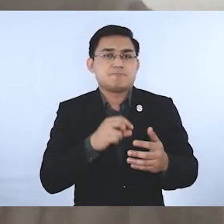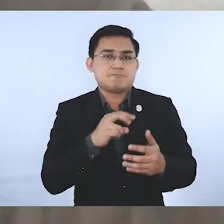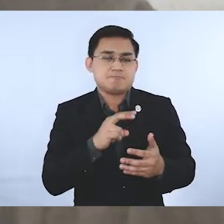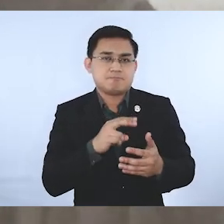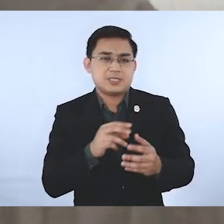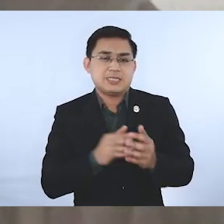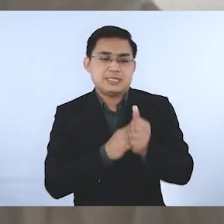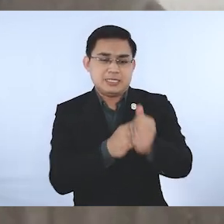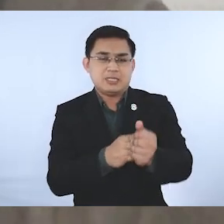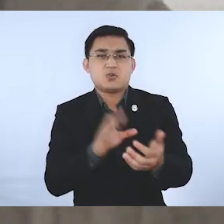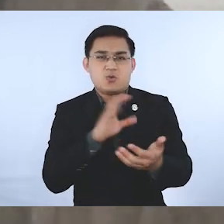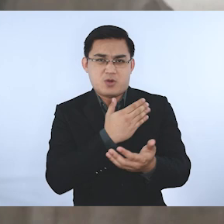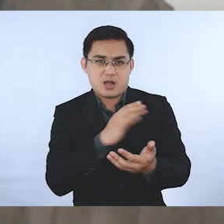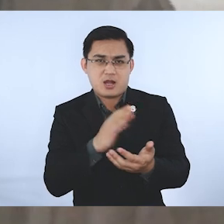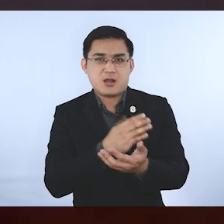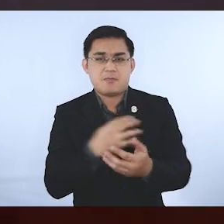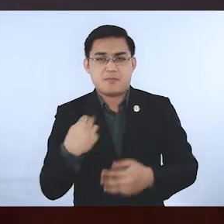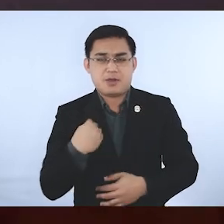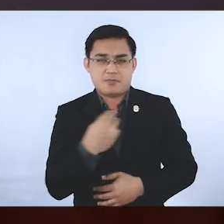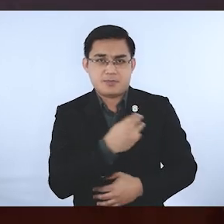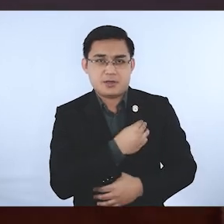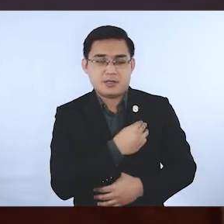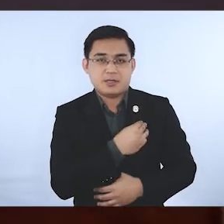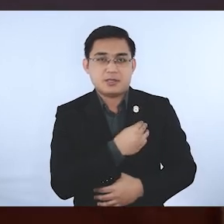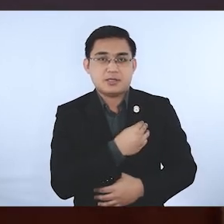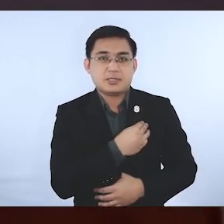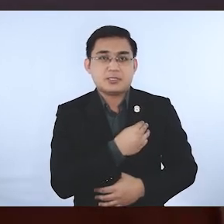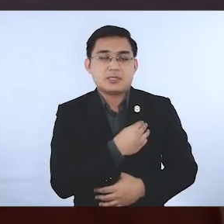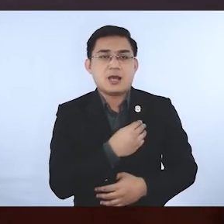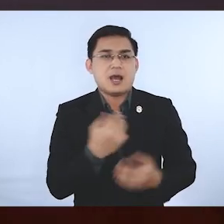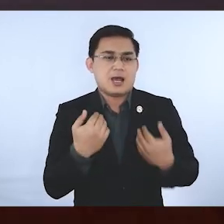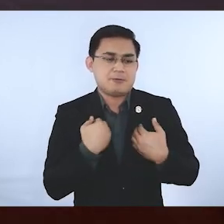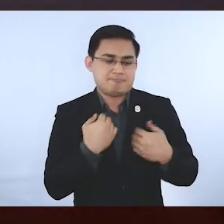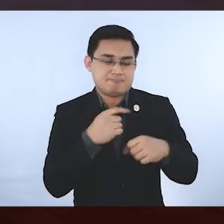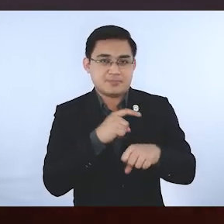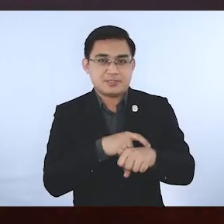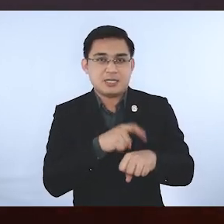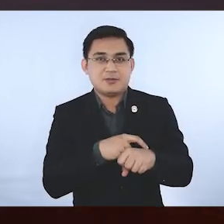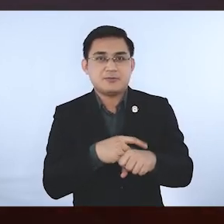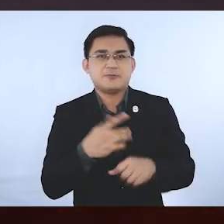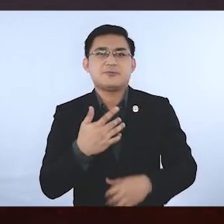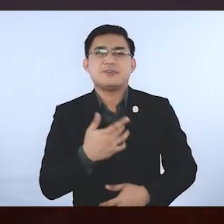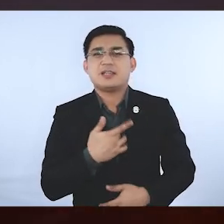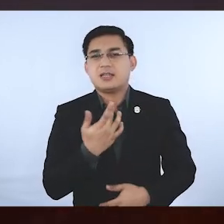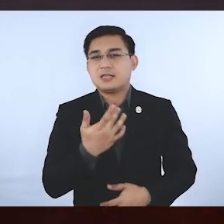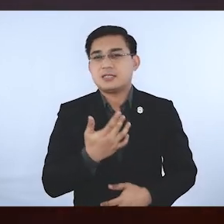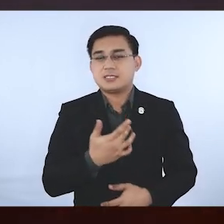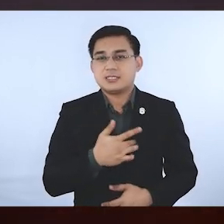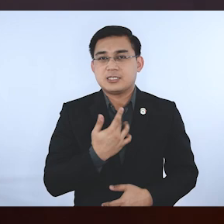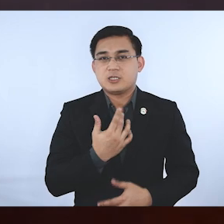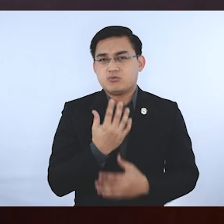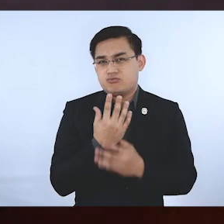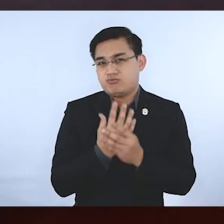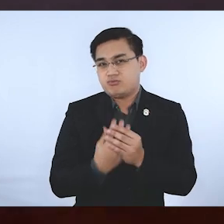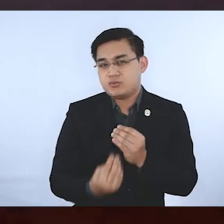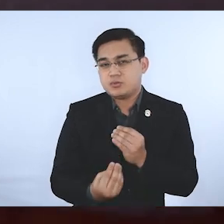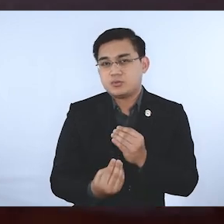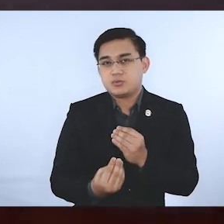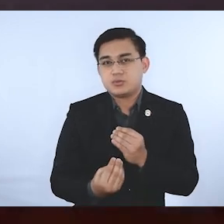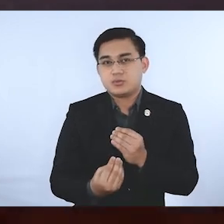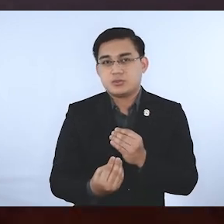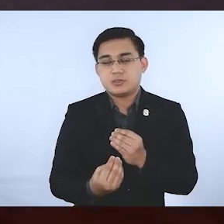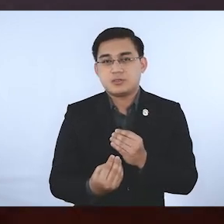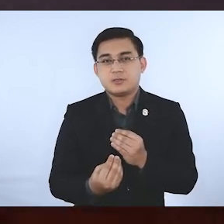lead the choir members. There also has been times where I feel like I'm losing